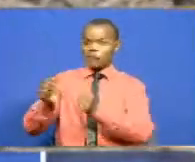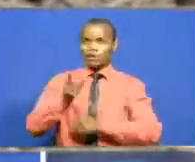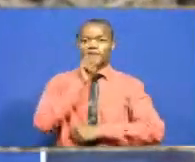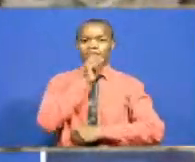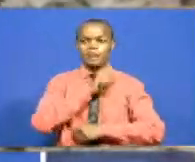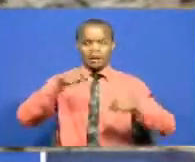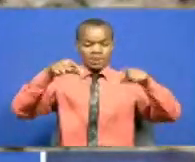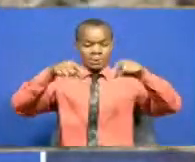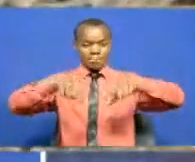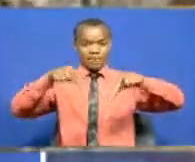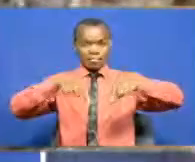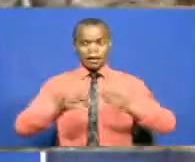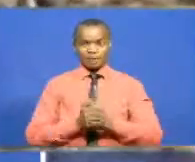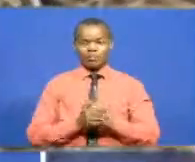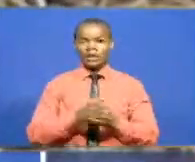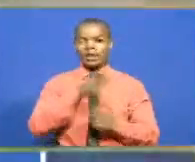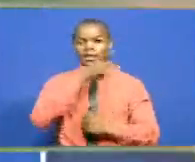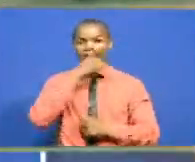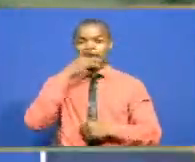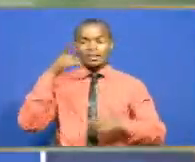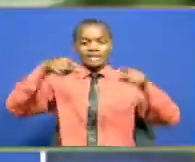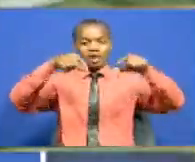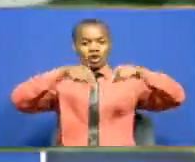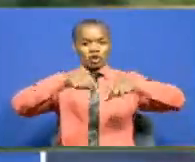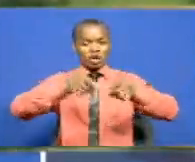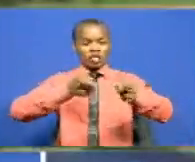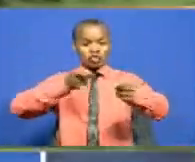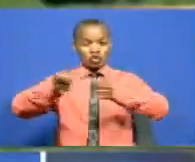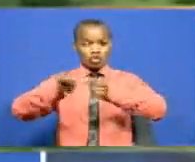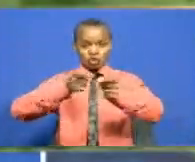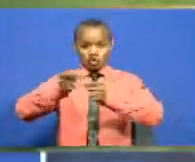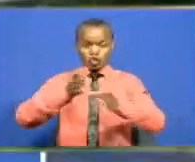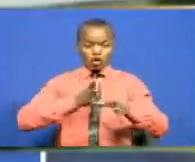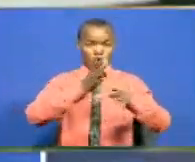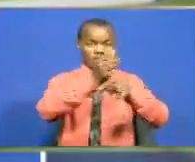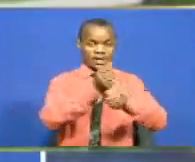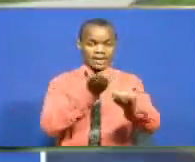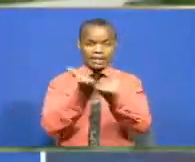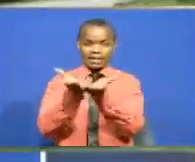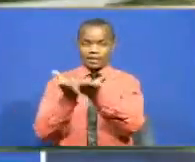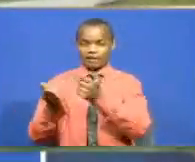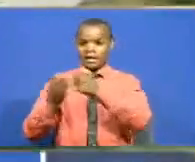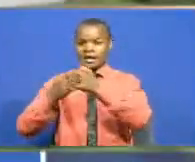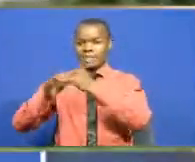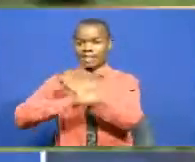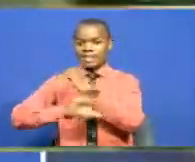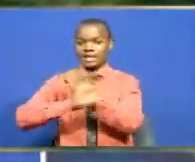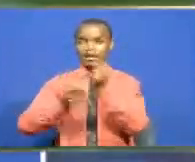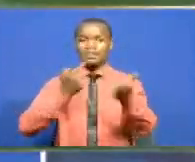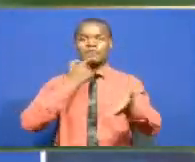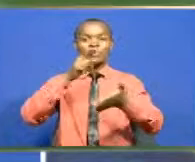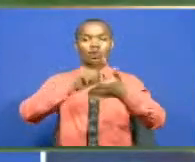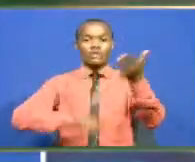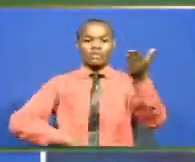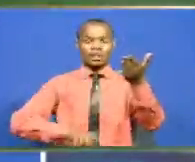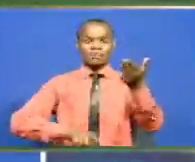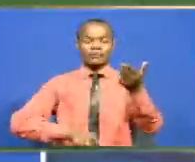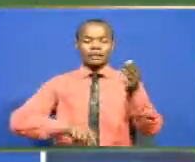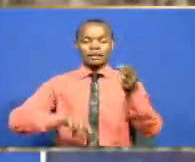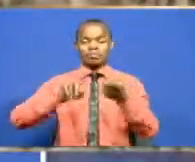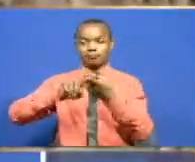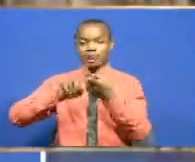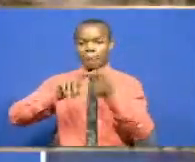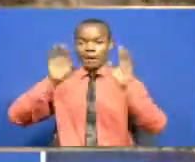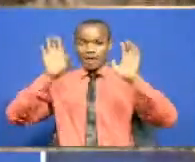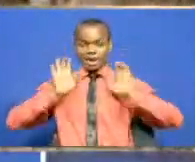January. The Desert Locust Control Organization of Eastern Africa that serves nine countries says Ethiopia and Somalia are the most affected